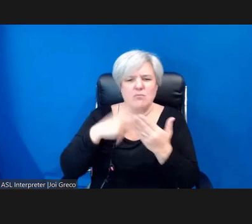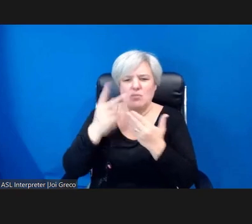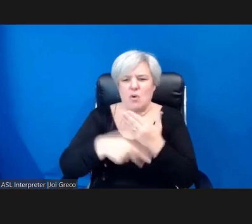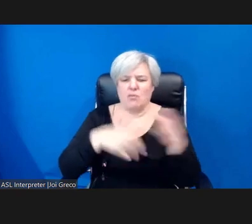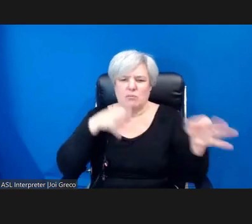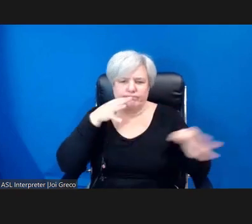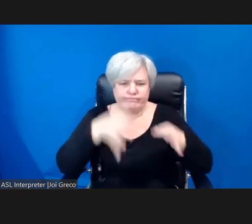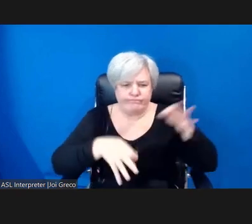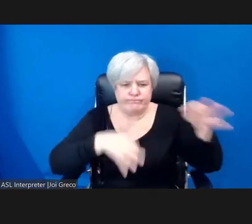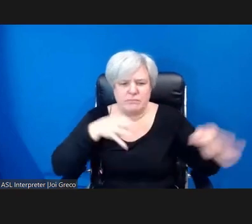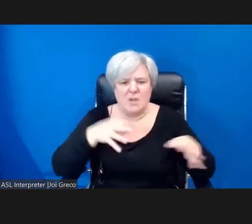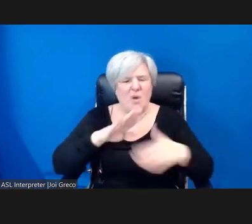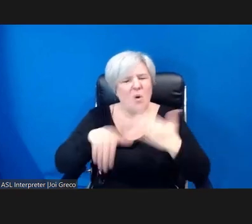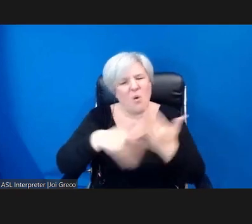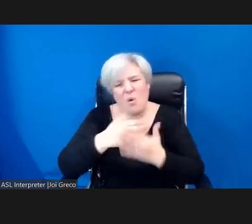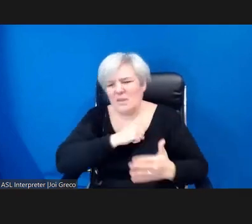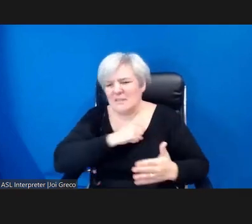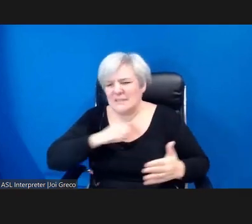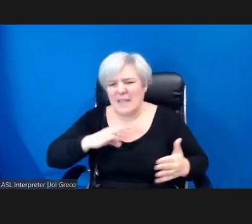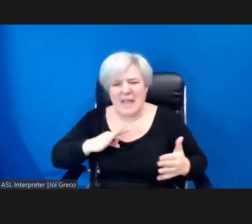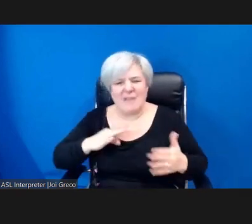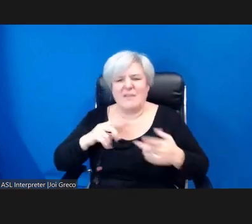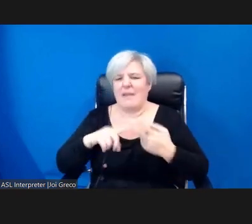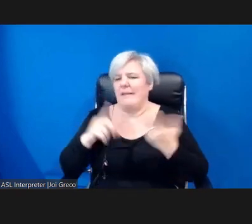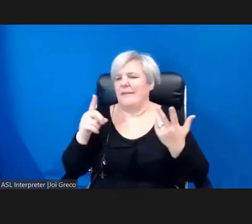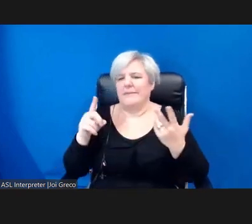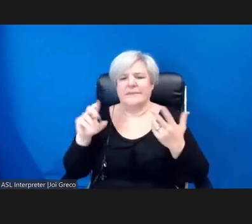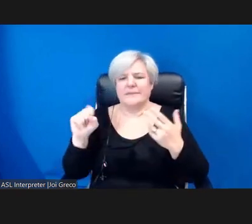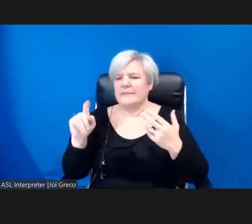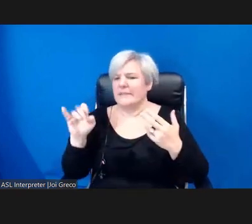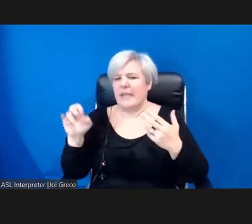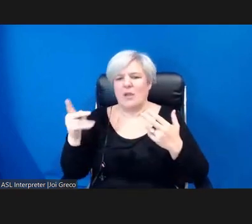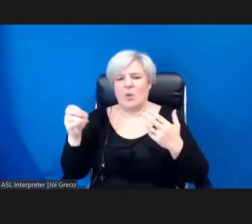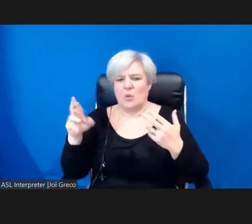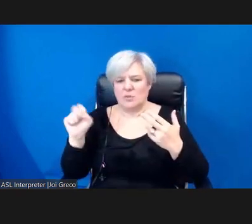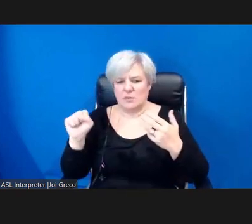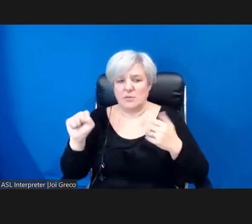training for all staff and related stakeholders, and